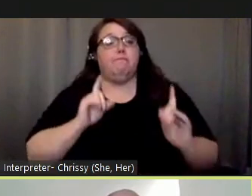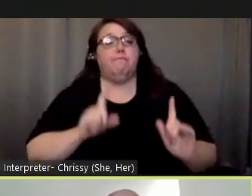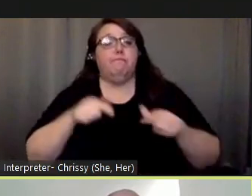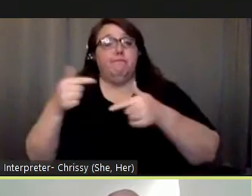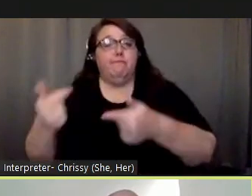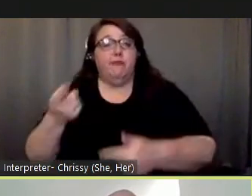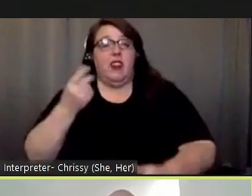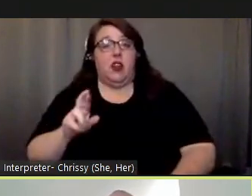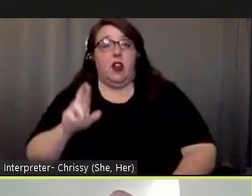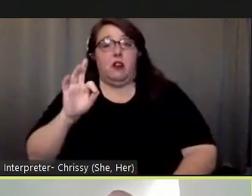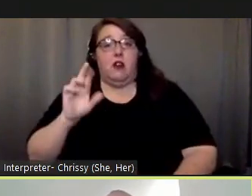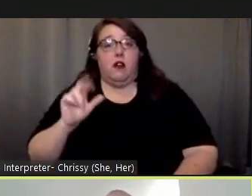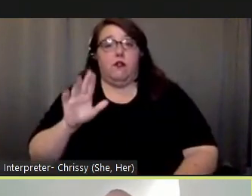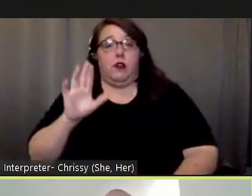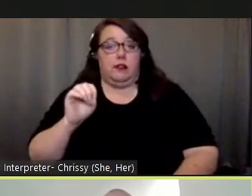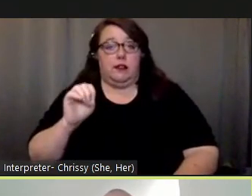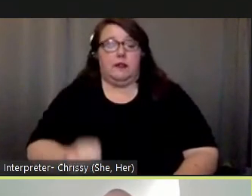to Dr. France.